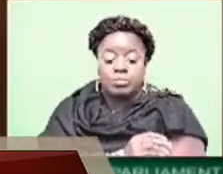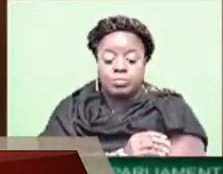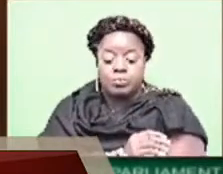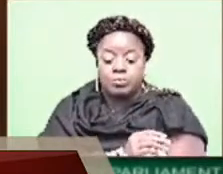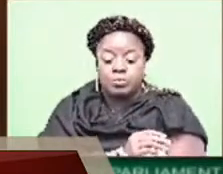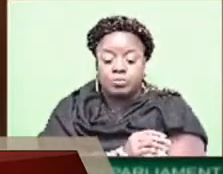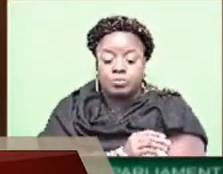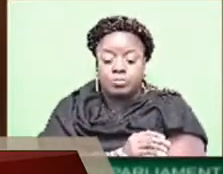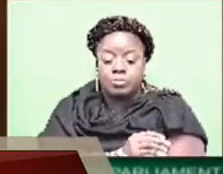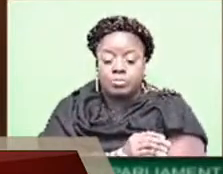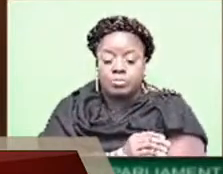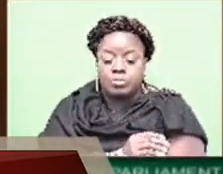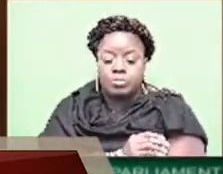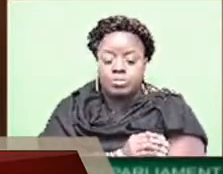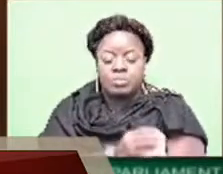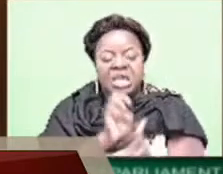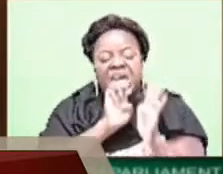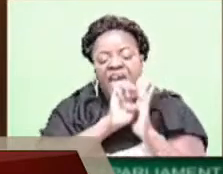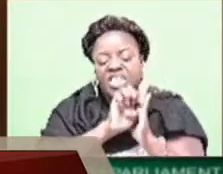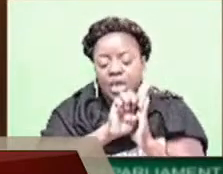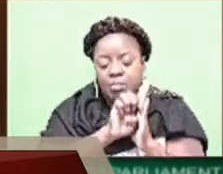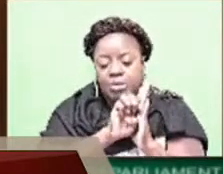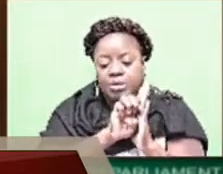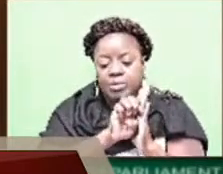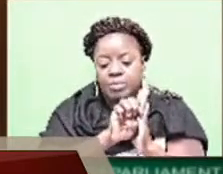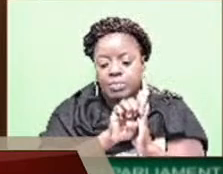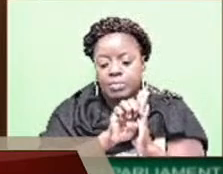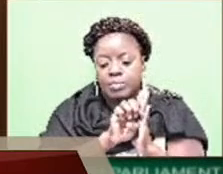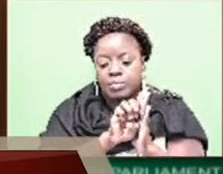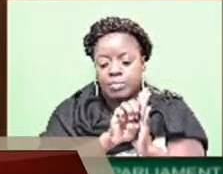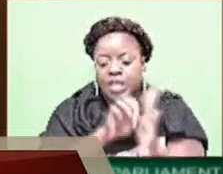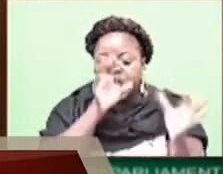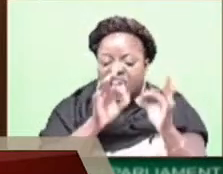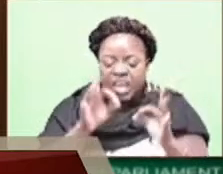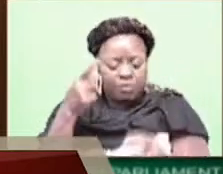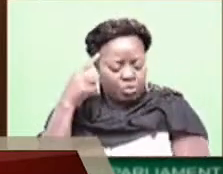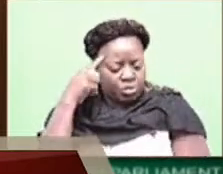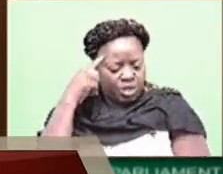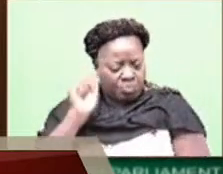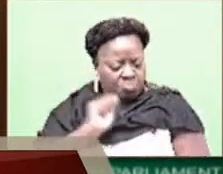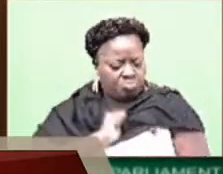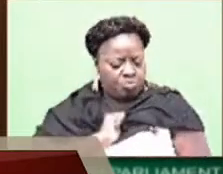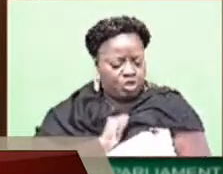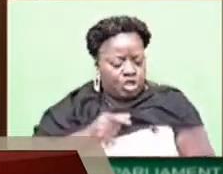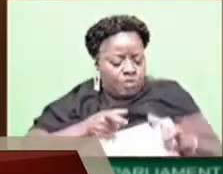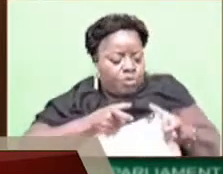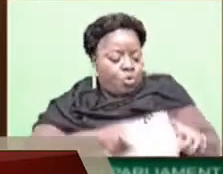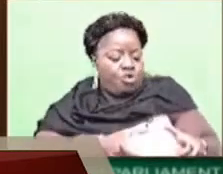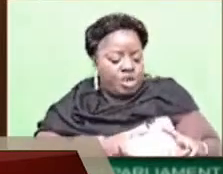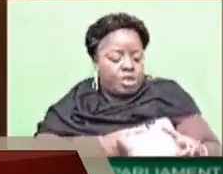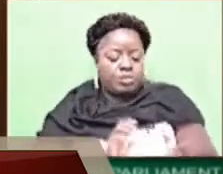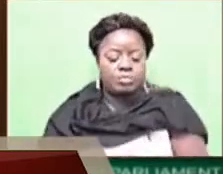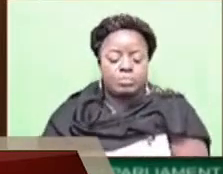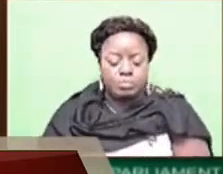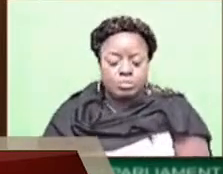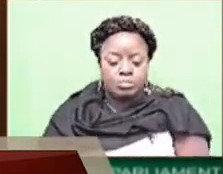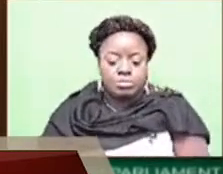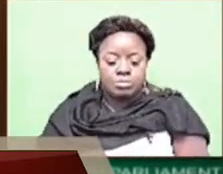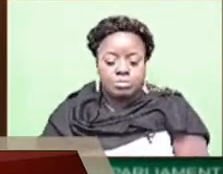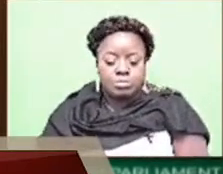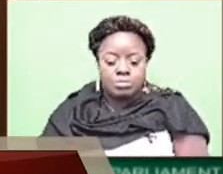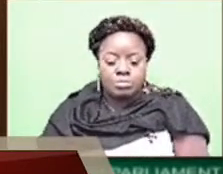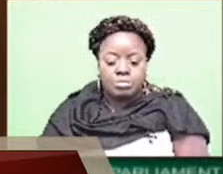one contemplates the need for a self-quarantine provision, where the